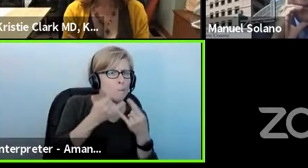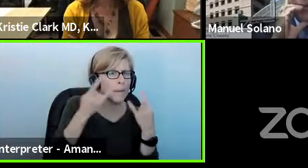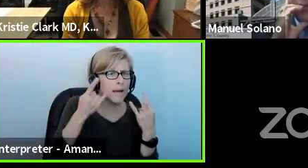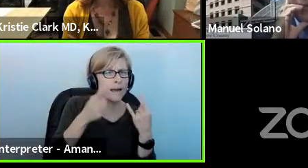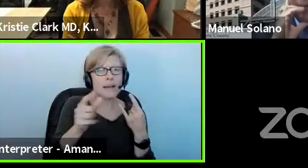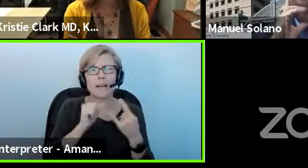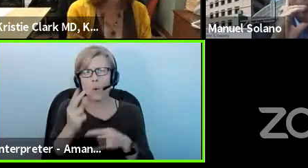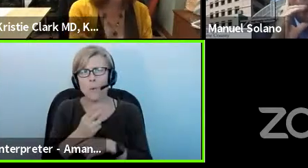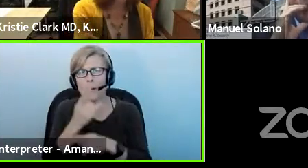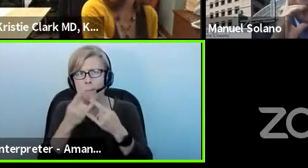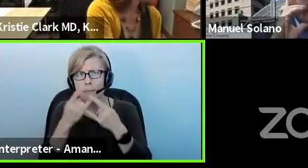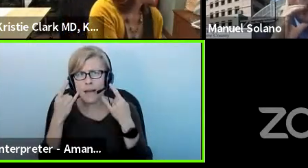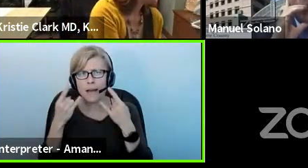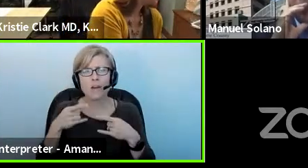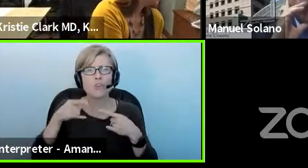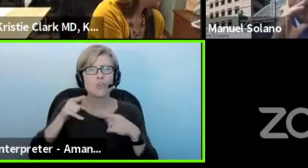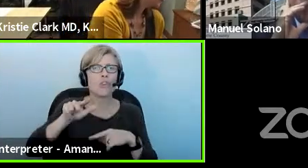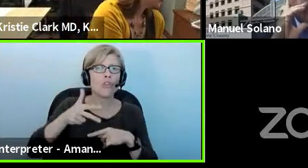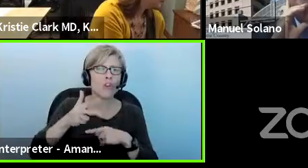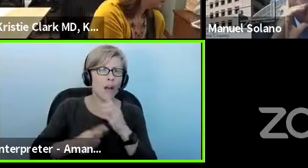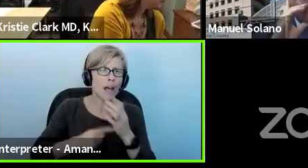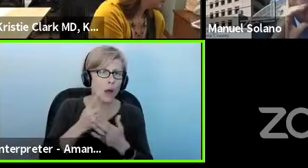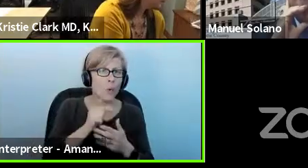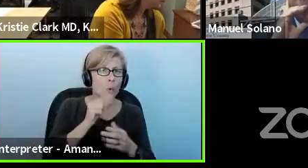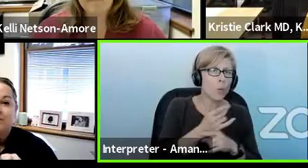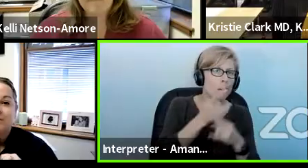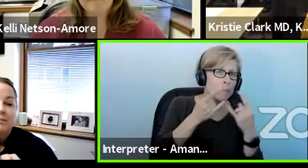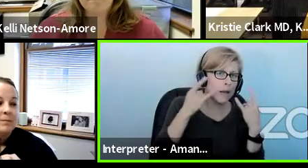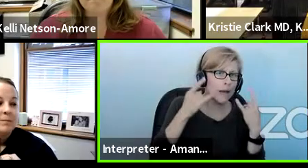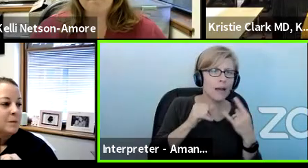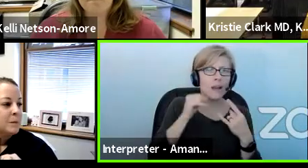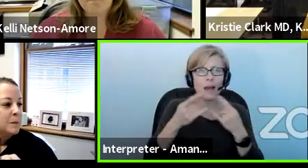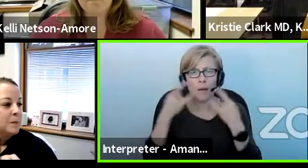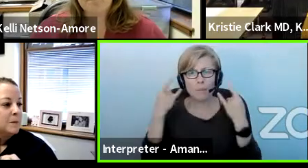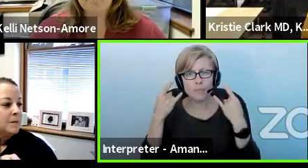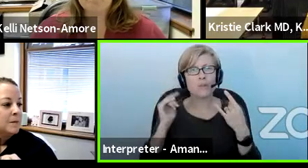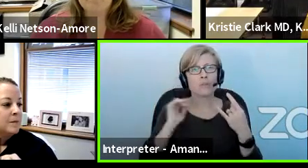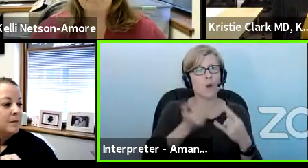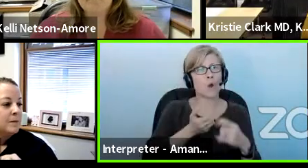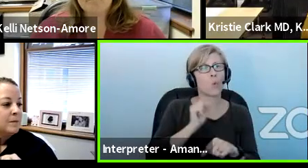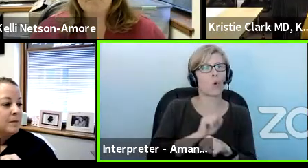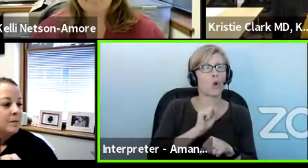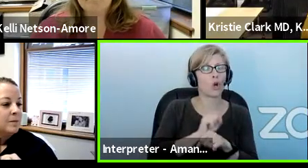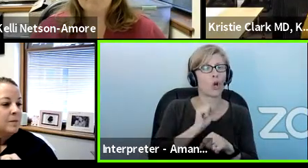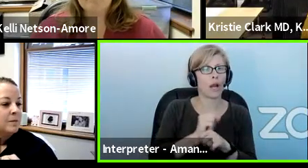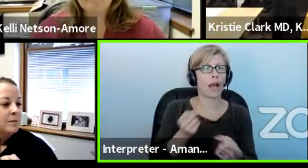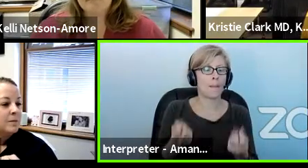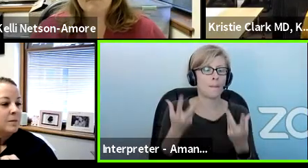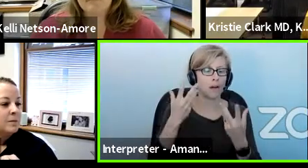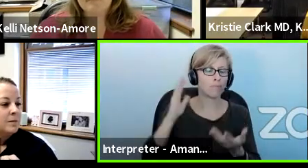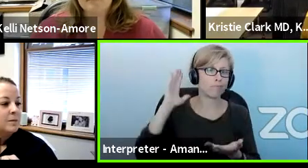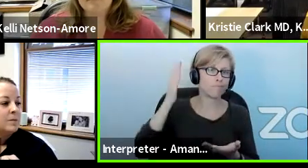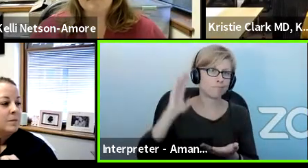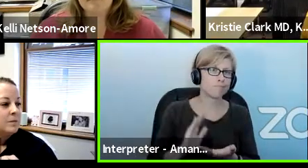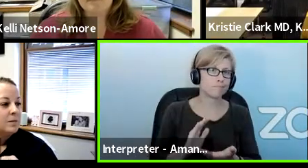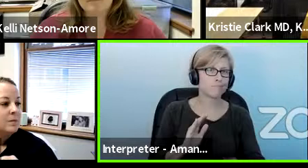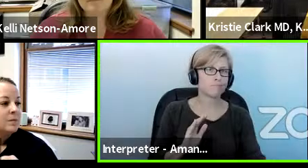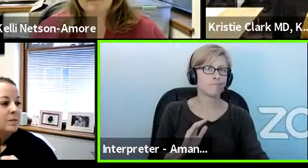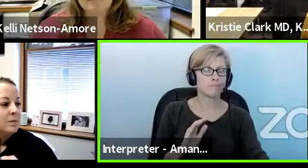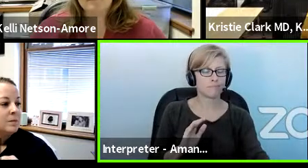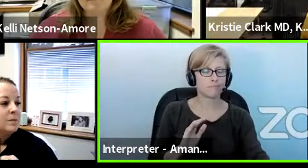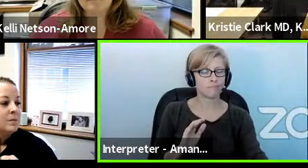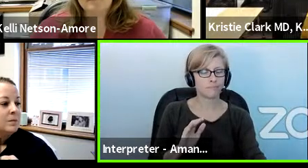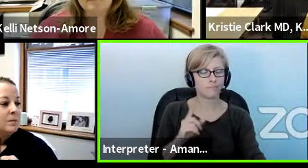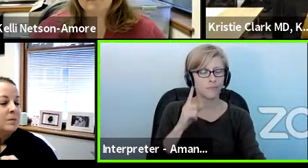in hour 3. So it's really made an impact on the workload. It's made an impact on the contact tracing